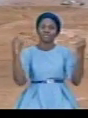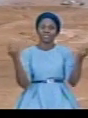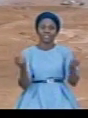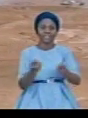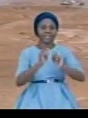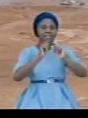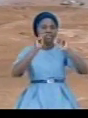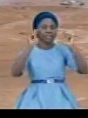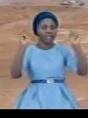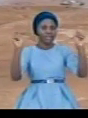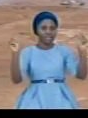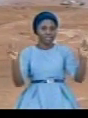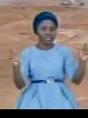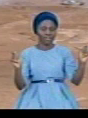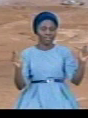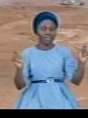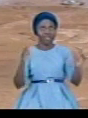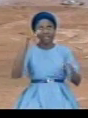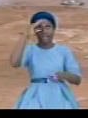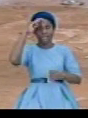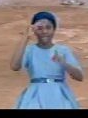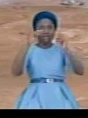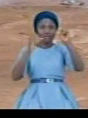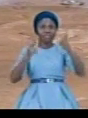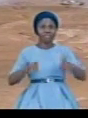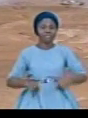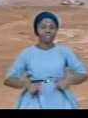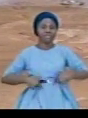Hallelujah. He liveth, he